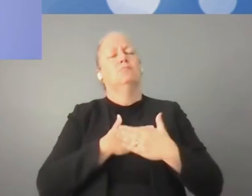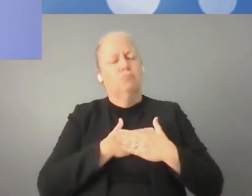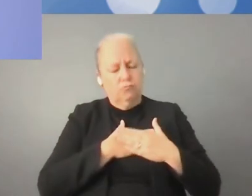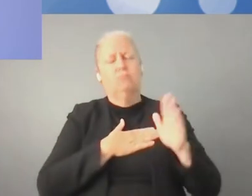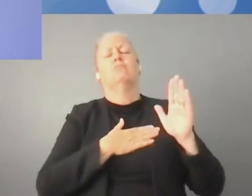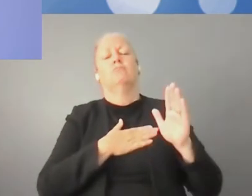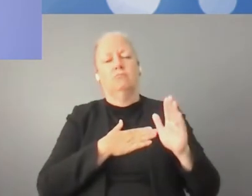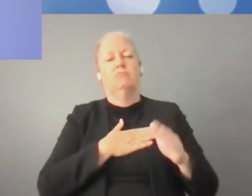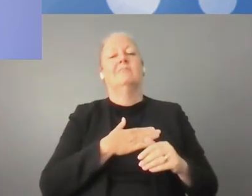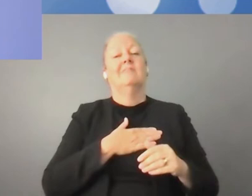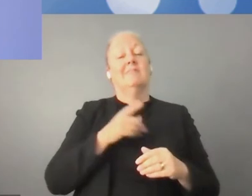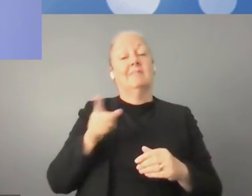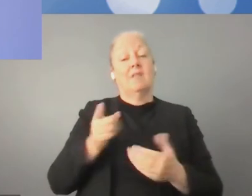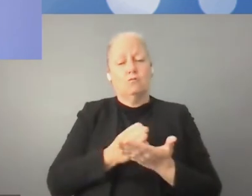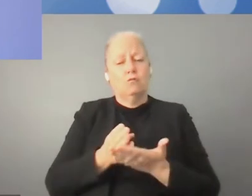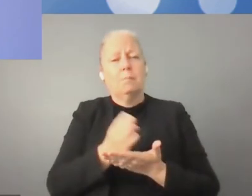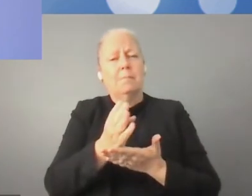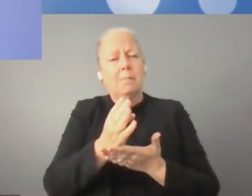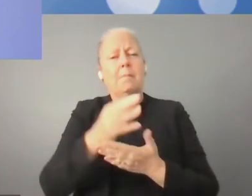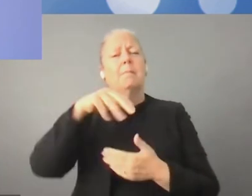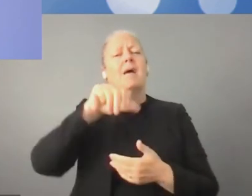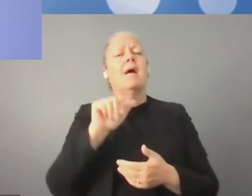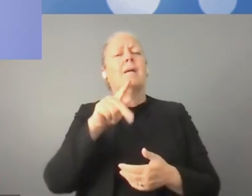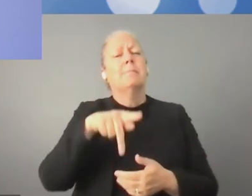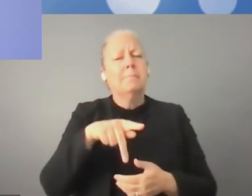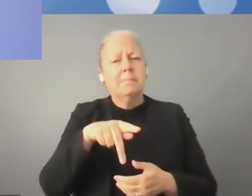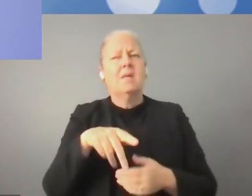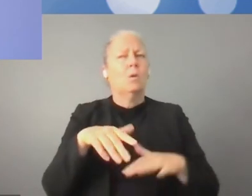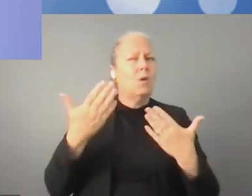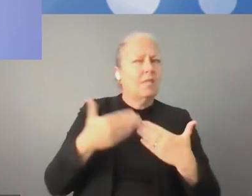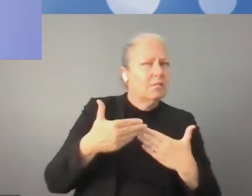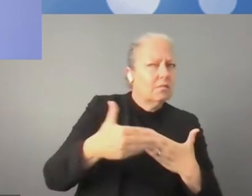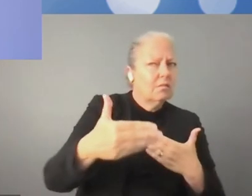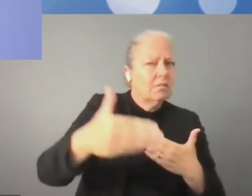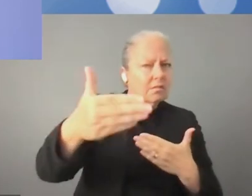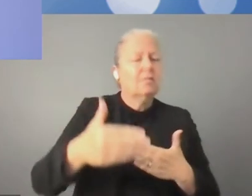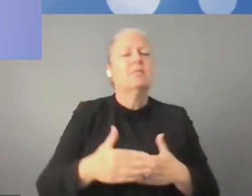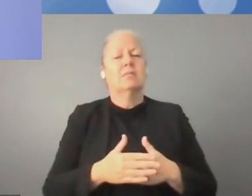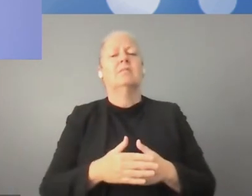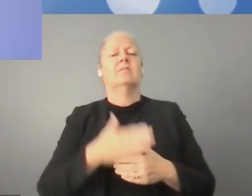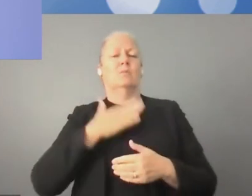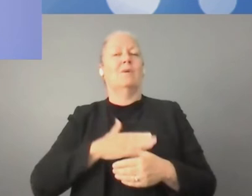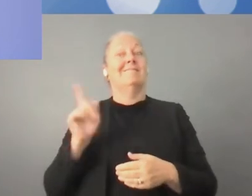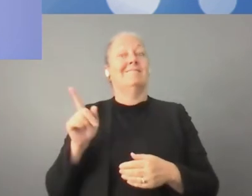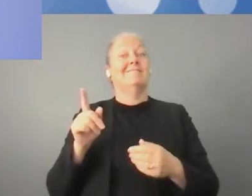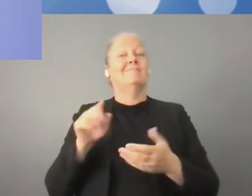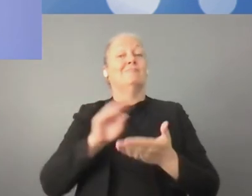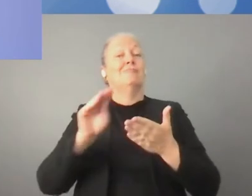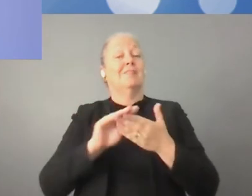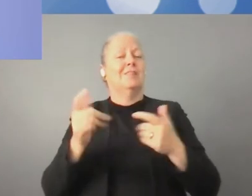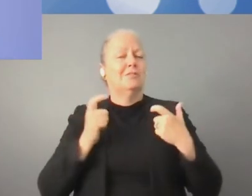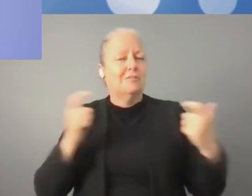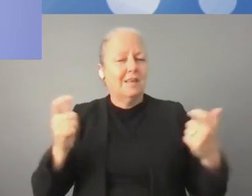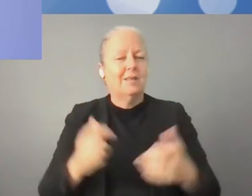general to an internet which connects respects and protects and we do that through a number